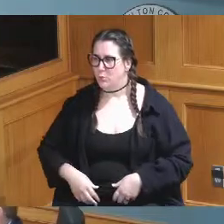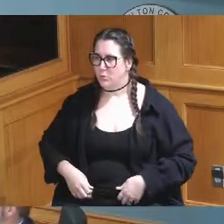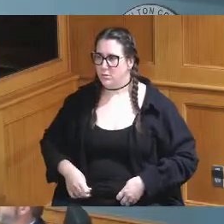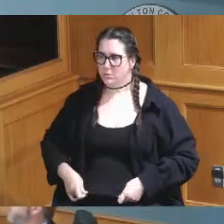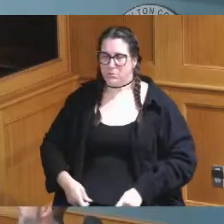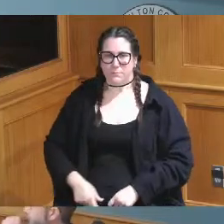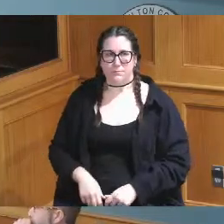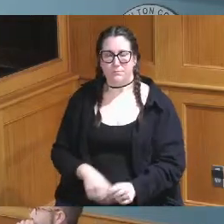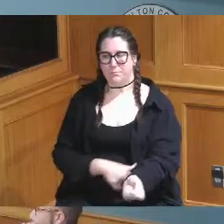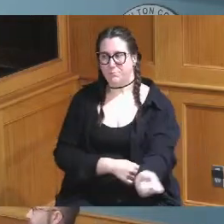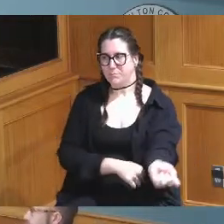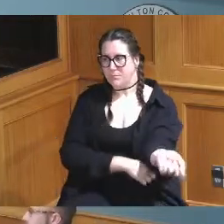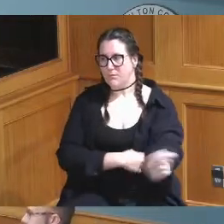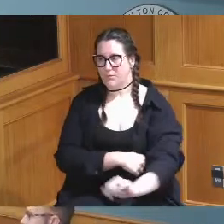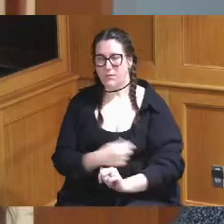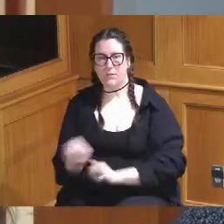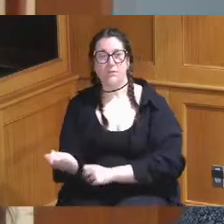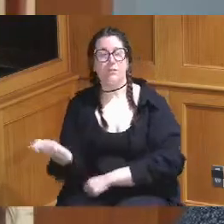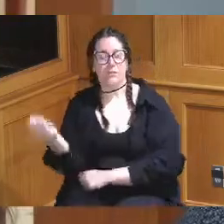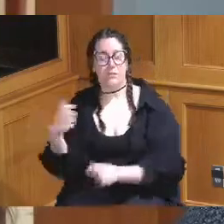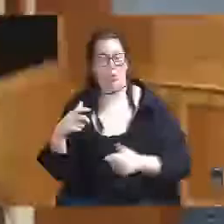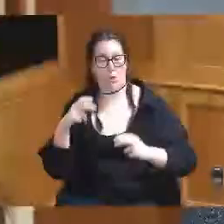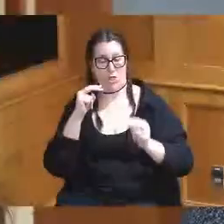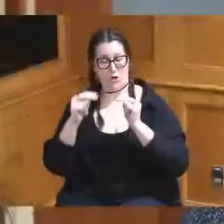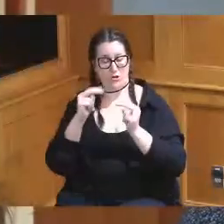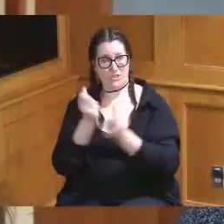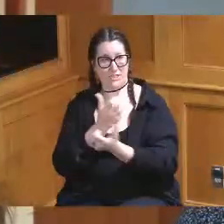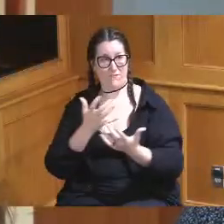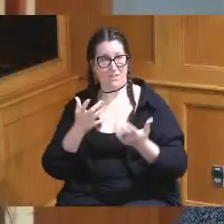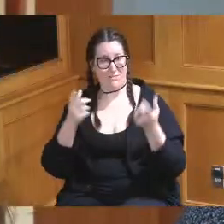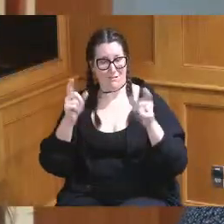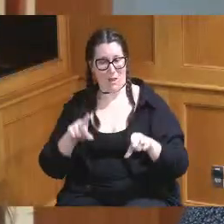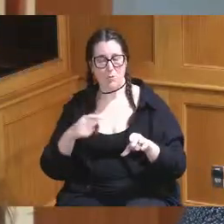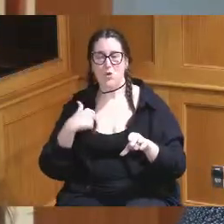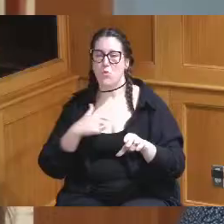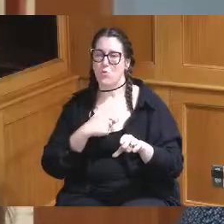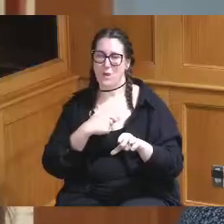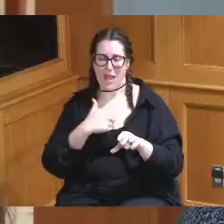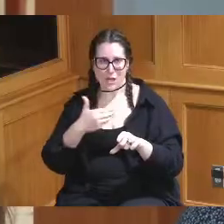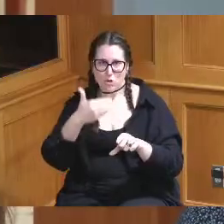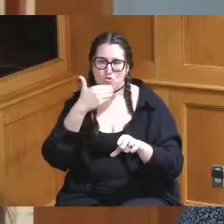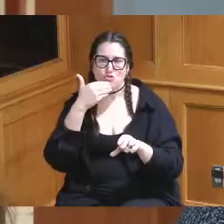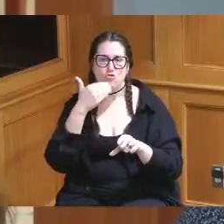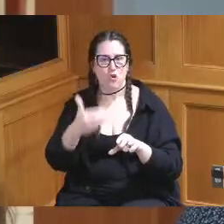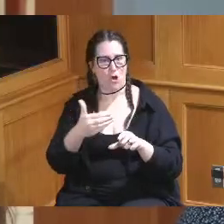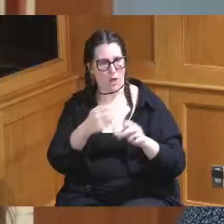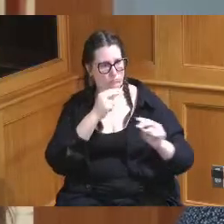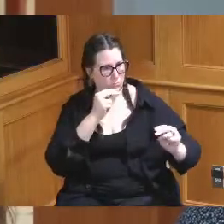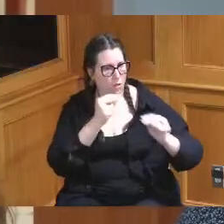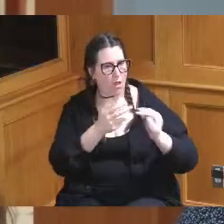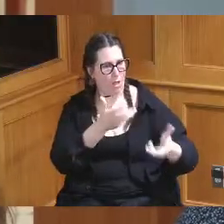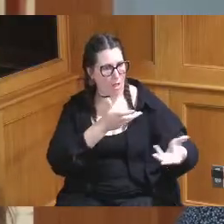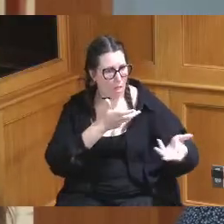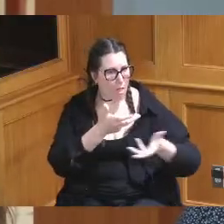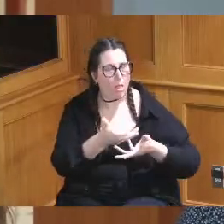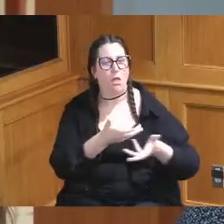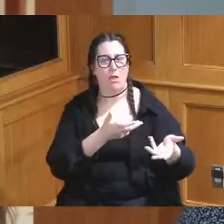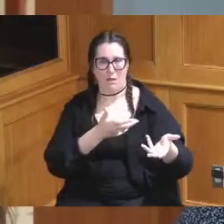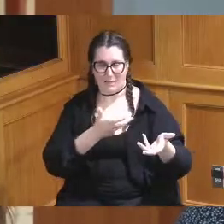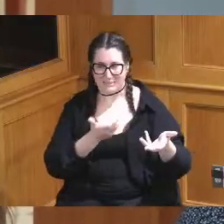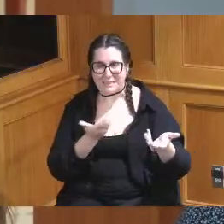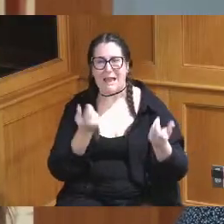in negotiating the lease and the management agreement. We had a productive session with the Bengals and the Taft firm